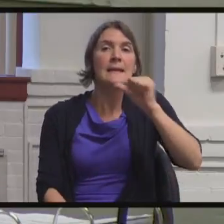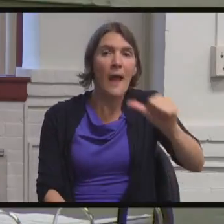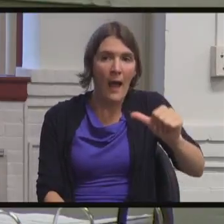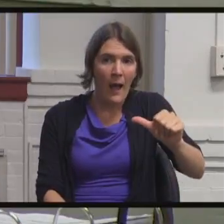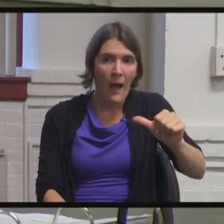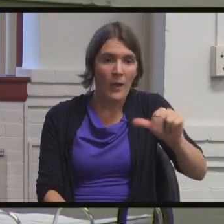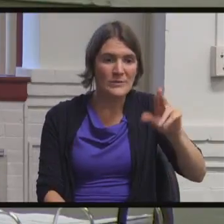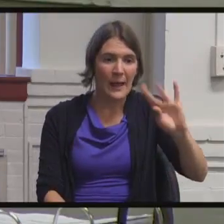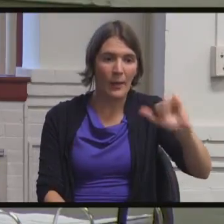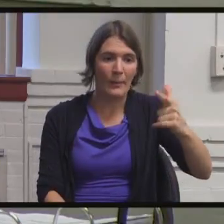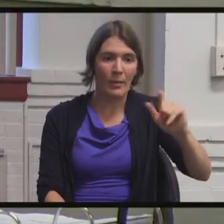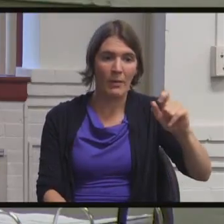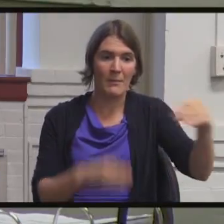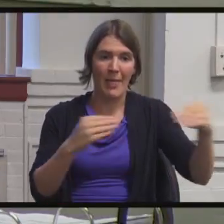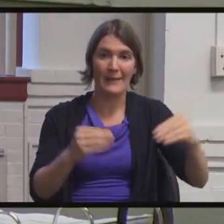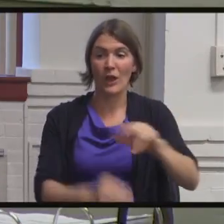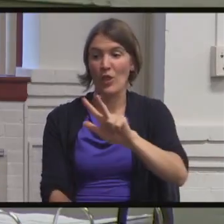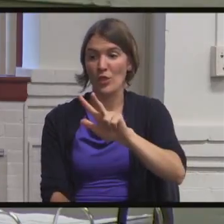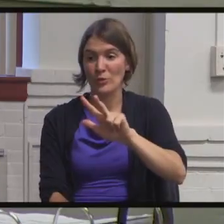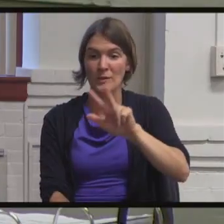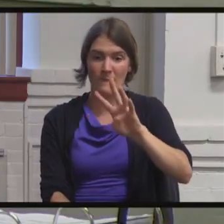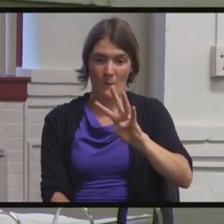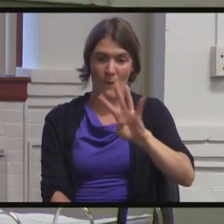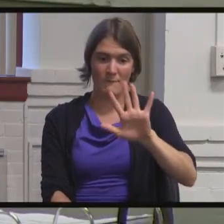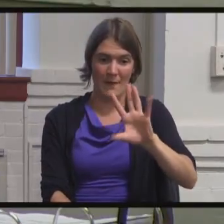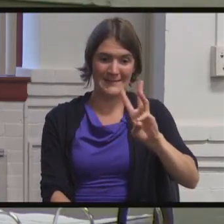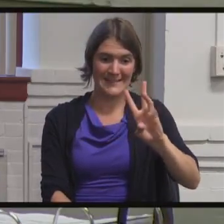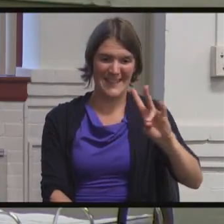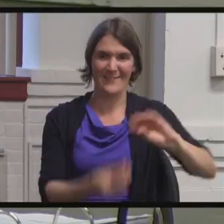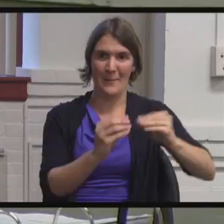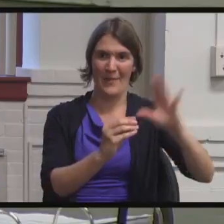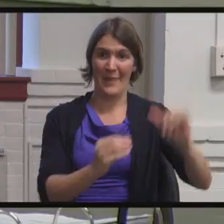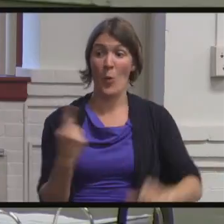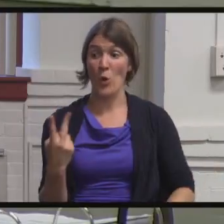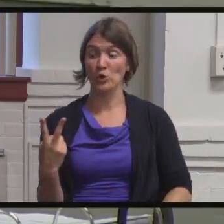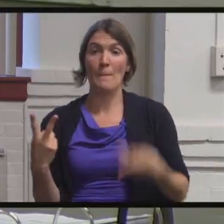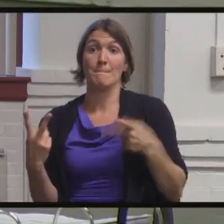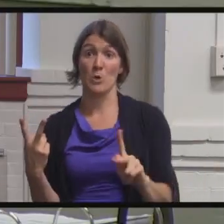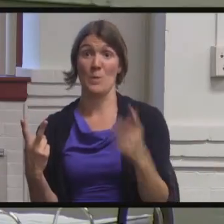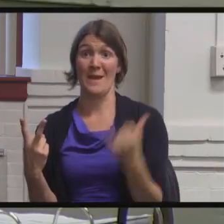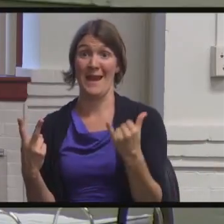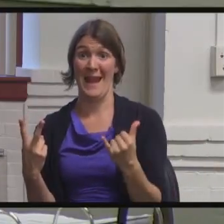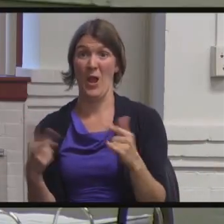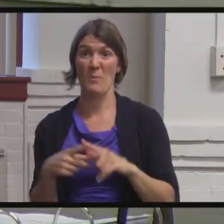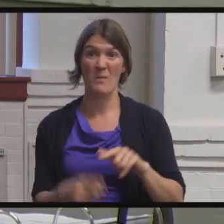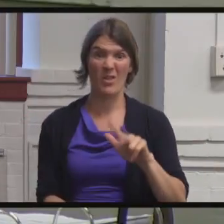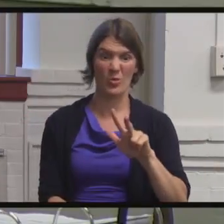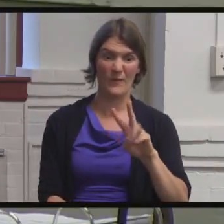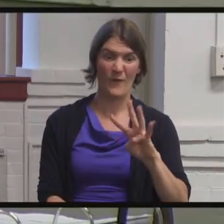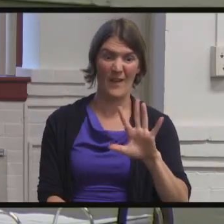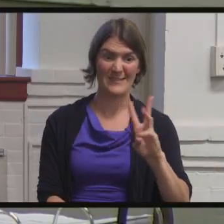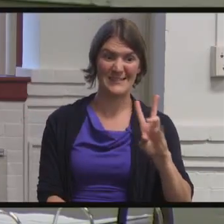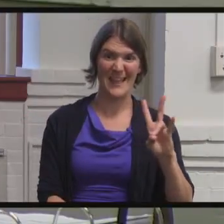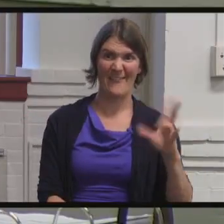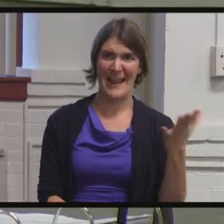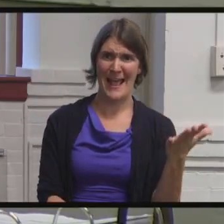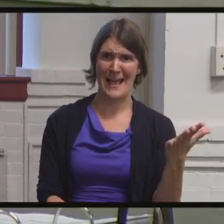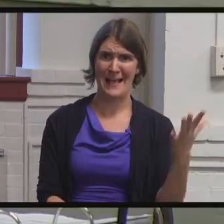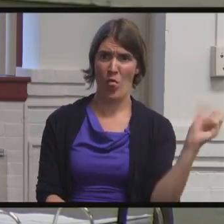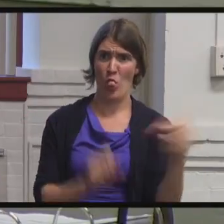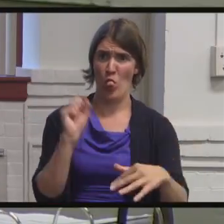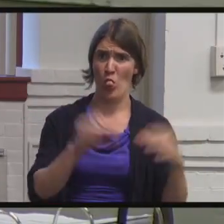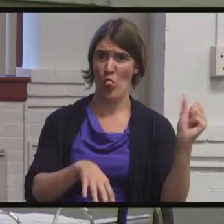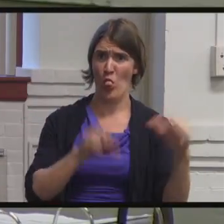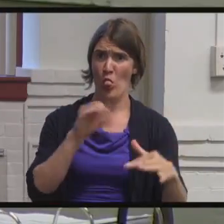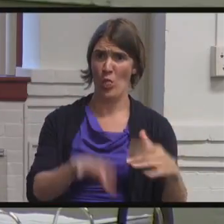numbers 3 through 7, in the recycling bins. 1 and 2 are the only plastics that really can be recycled. The others, we wind up